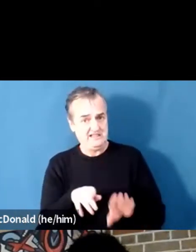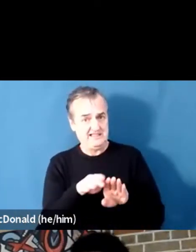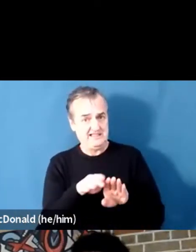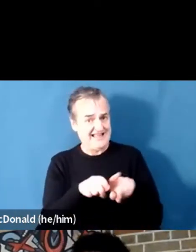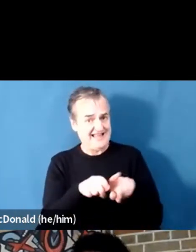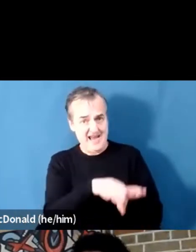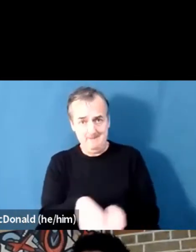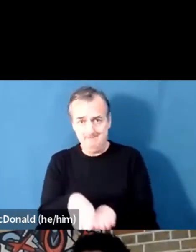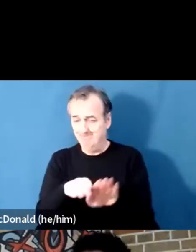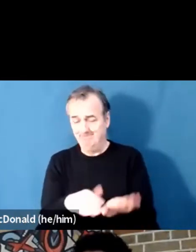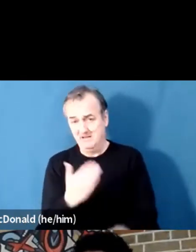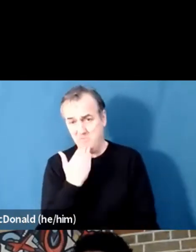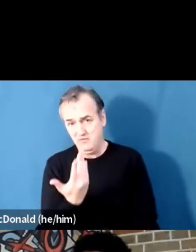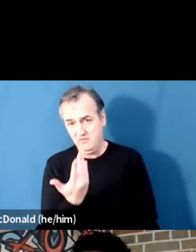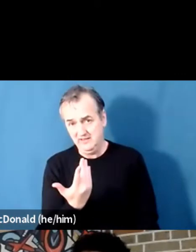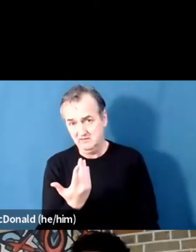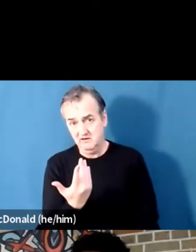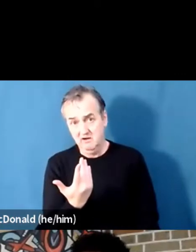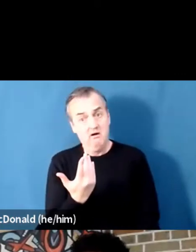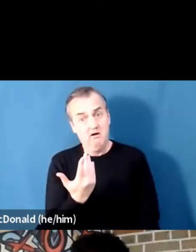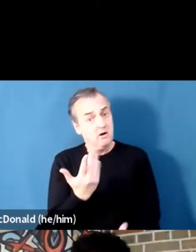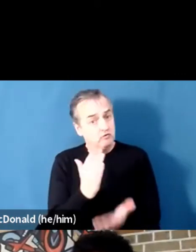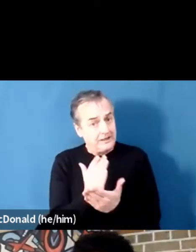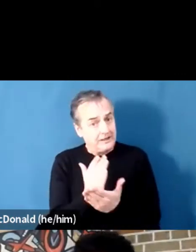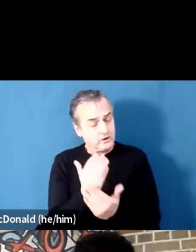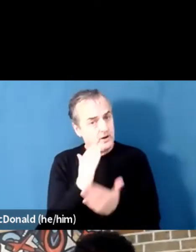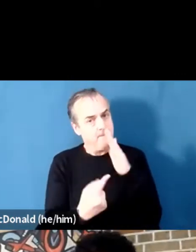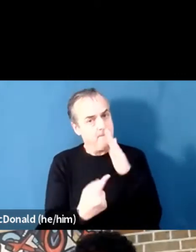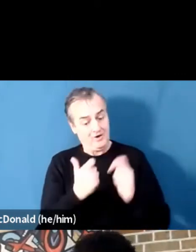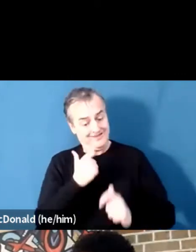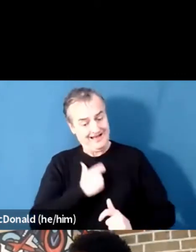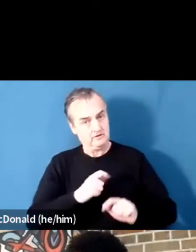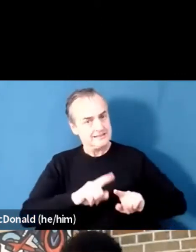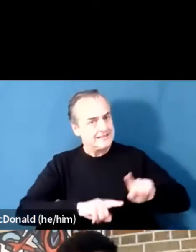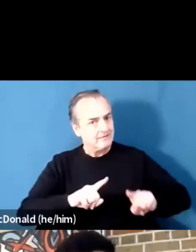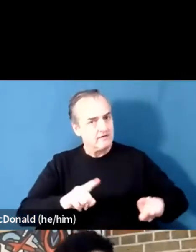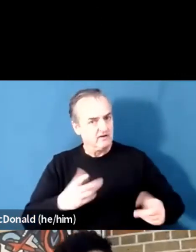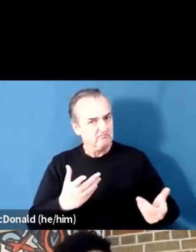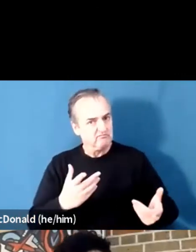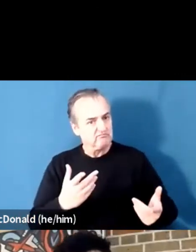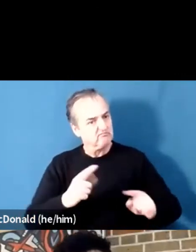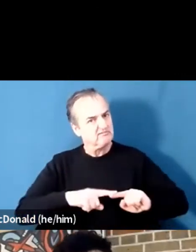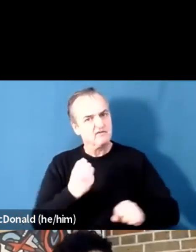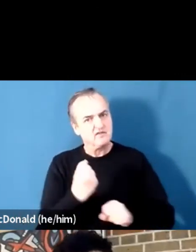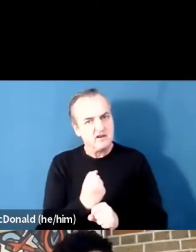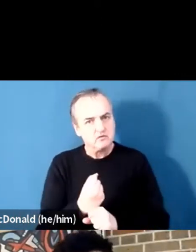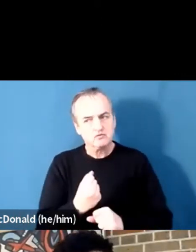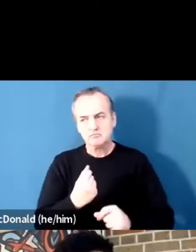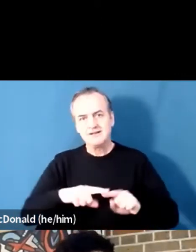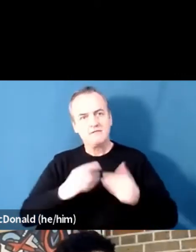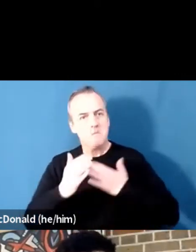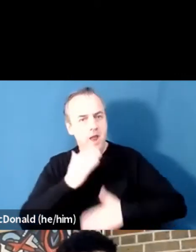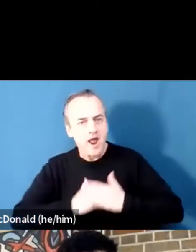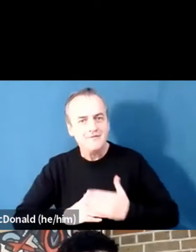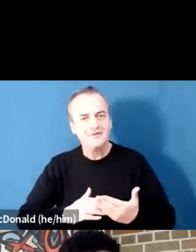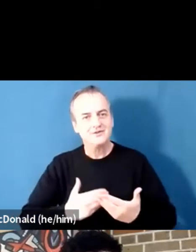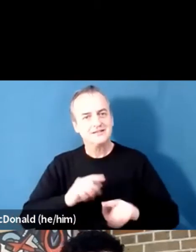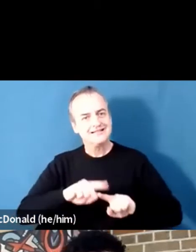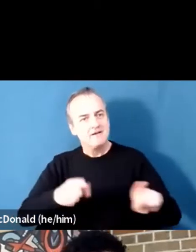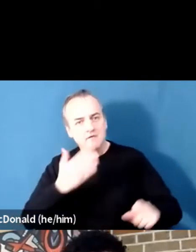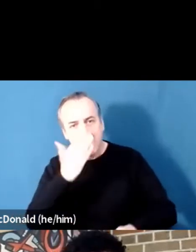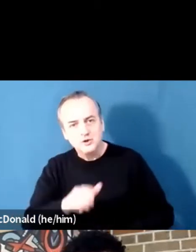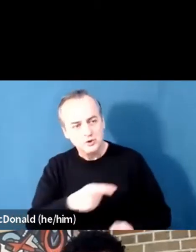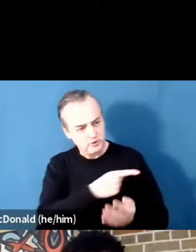and unless that's your point, but just make sure that they're all, yeah, kind of doing different things, basically.